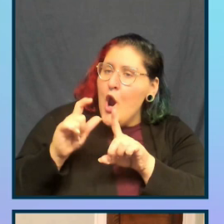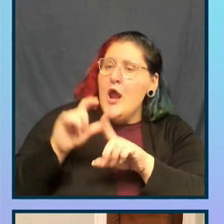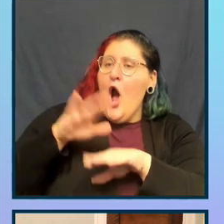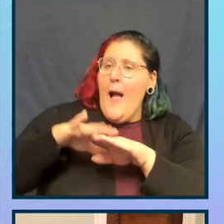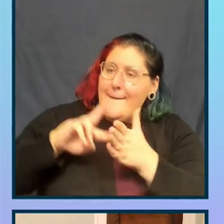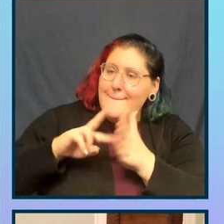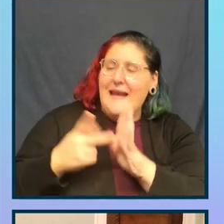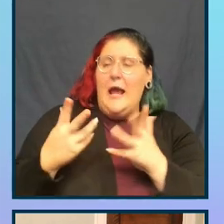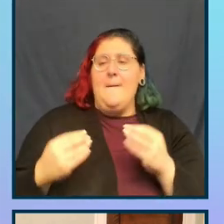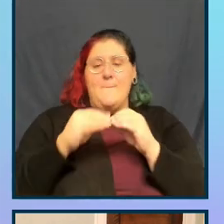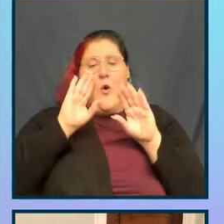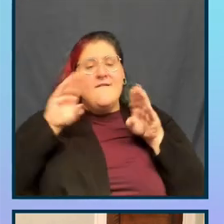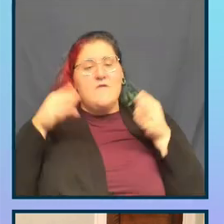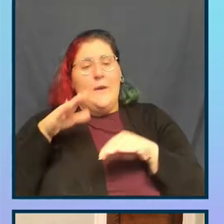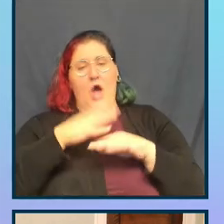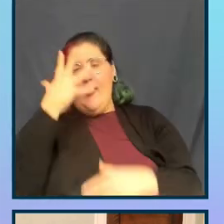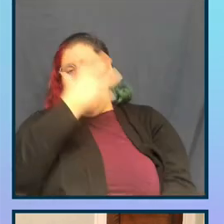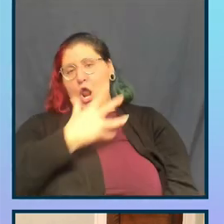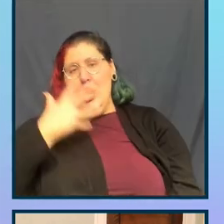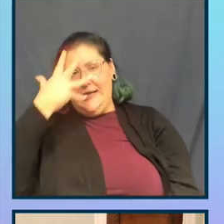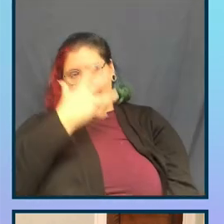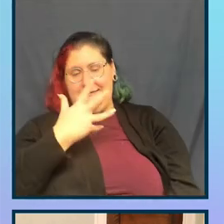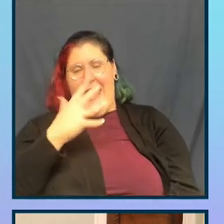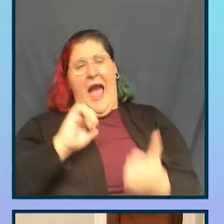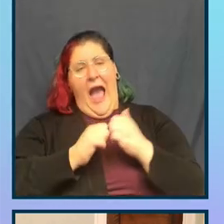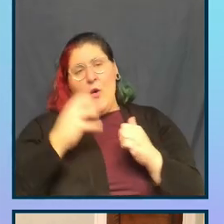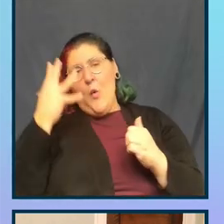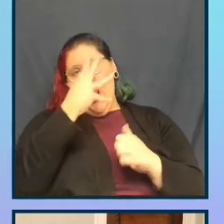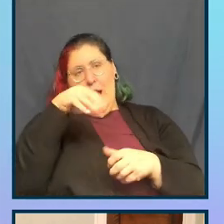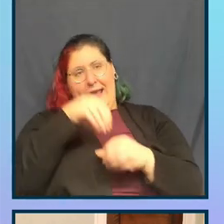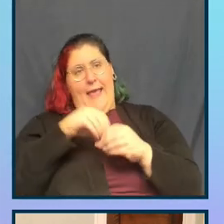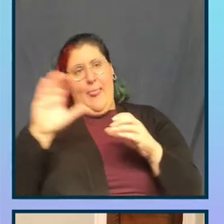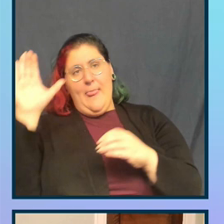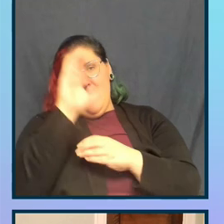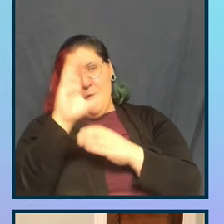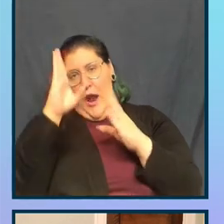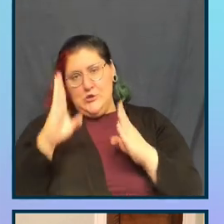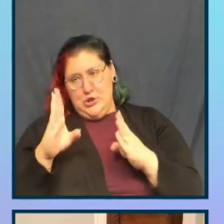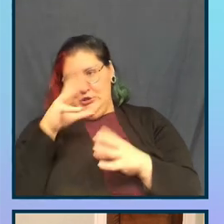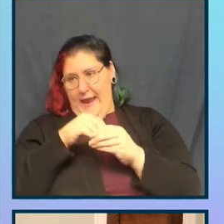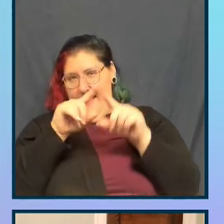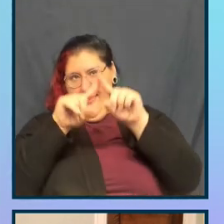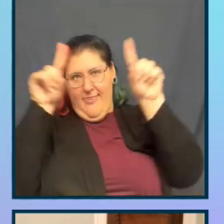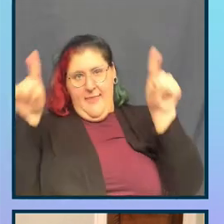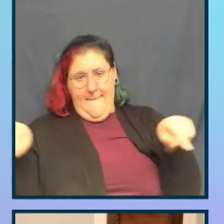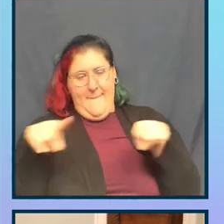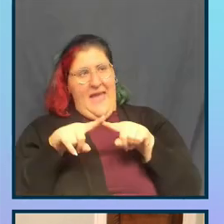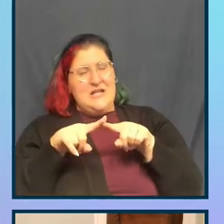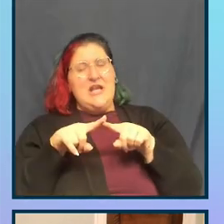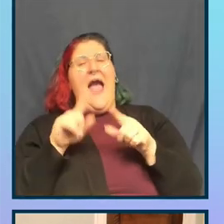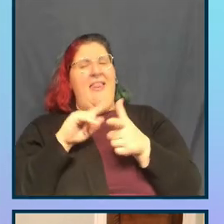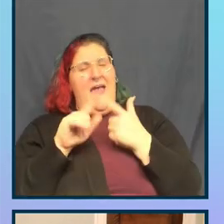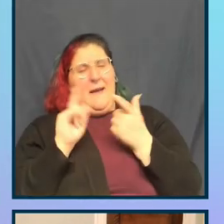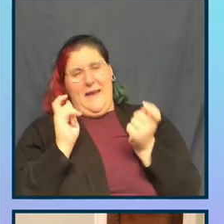will be presented visually in the browser by using and manipulating HTML with CSS and/or